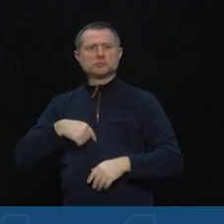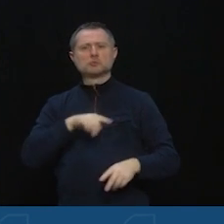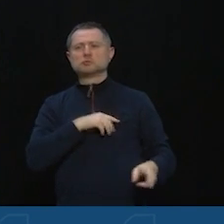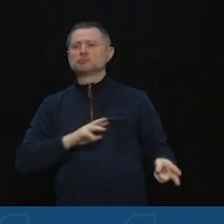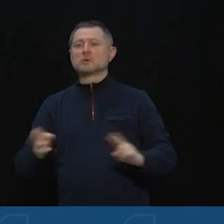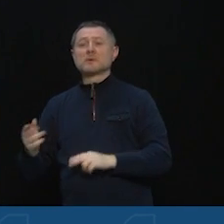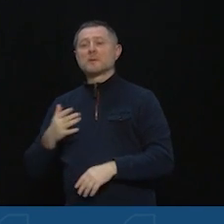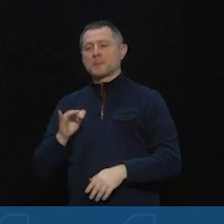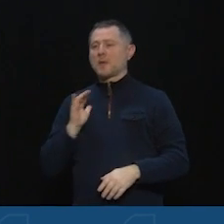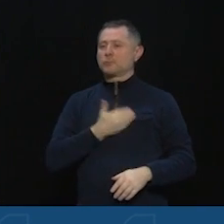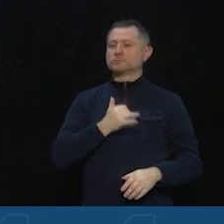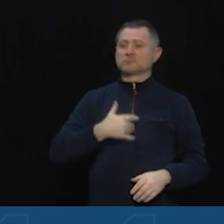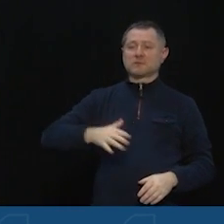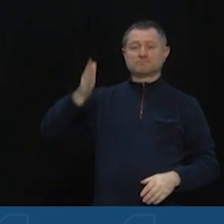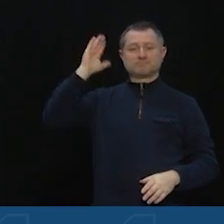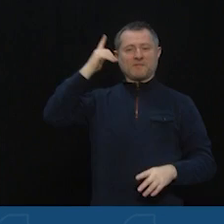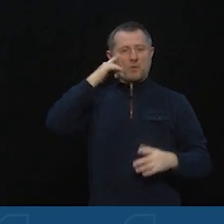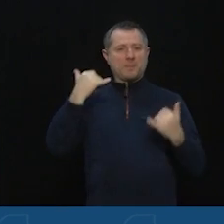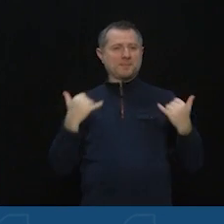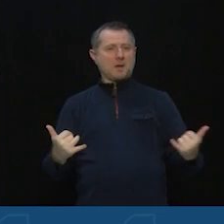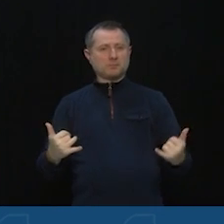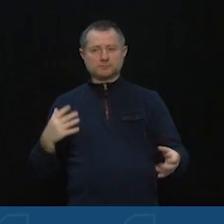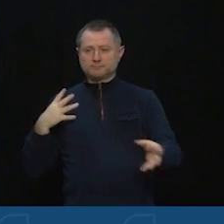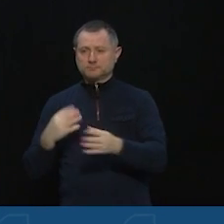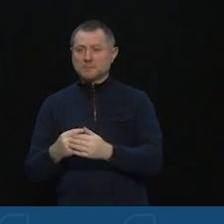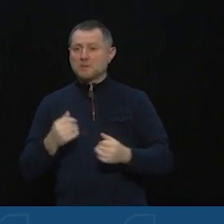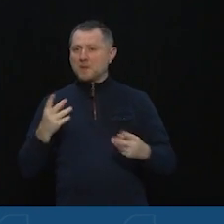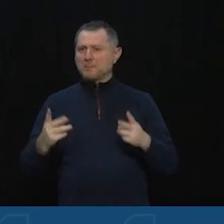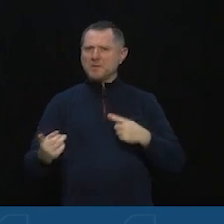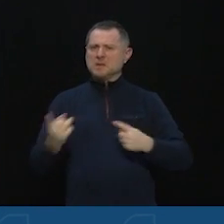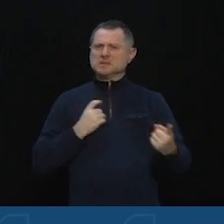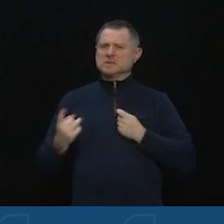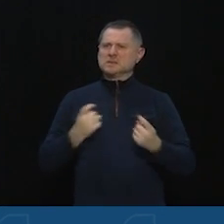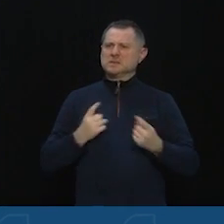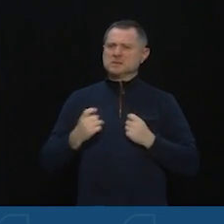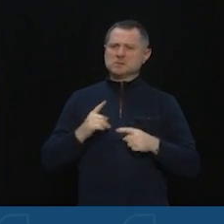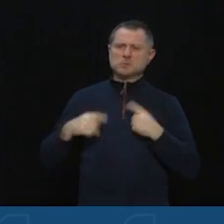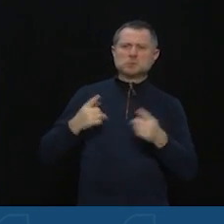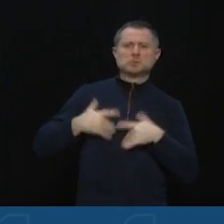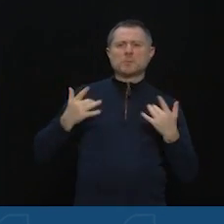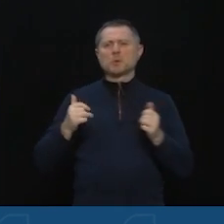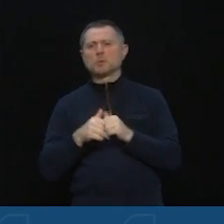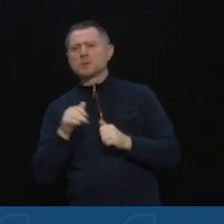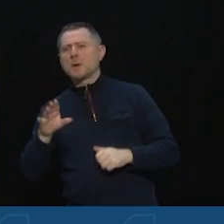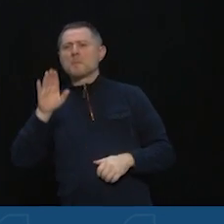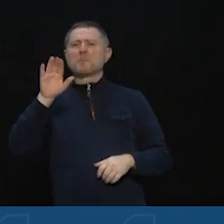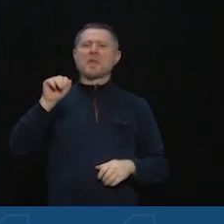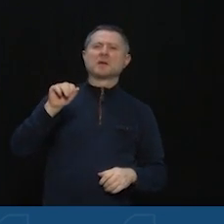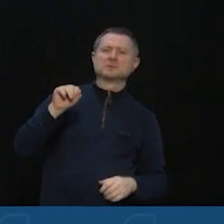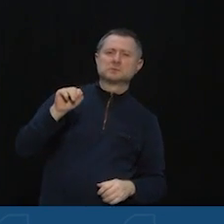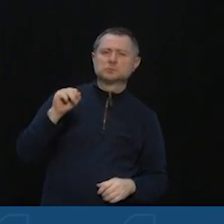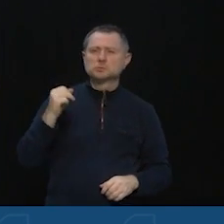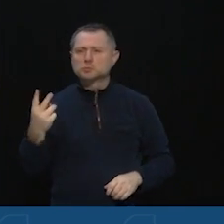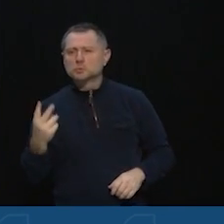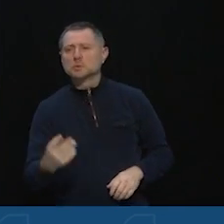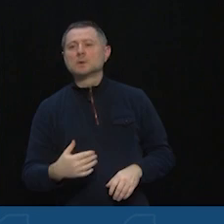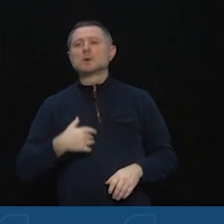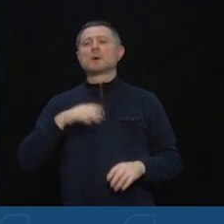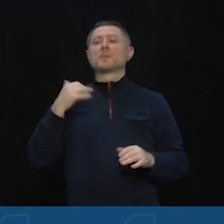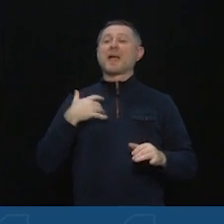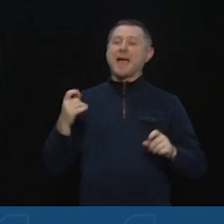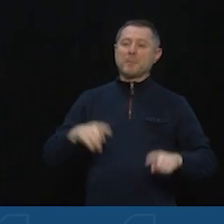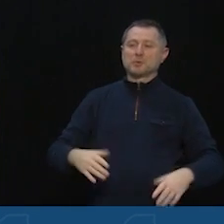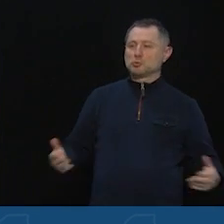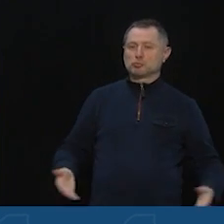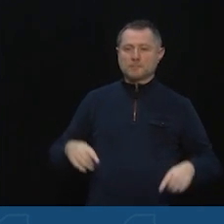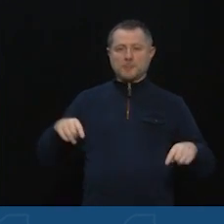message, because there's a lot of concern. I've had a lot of questions over the last couple weeks about what this variant is about. I brought you to the place where this is a nation-leading